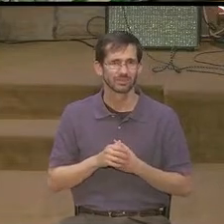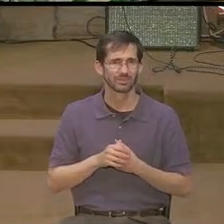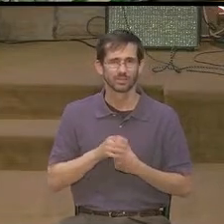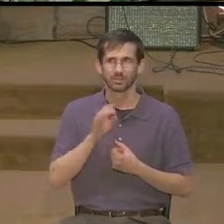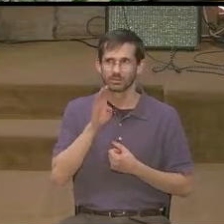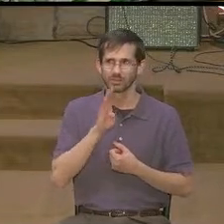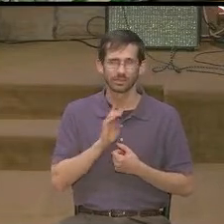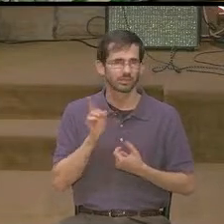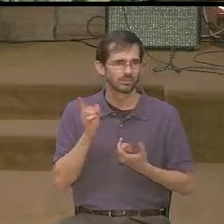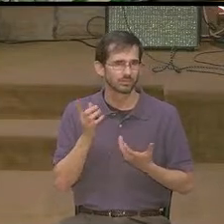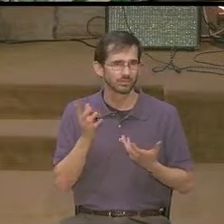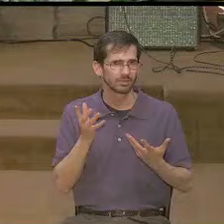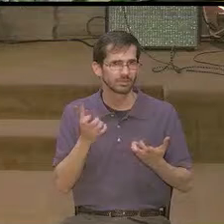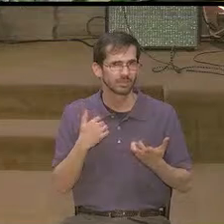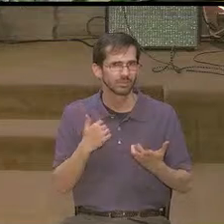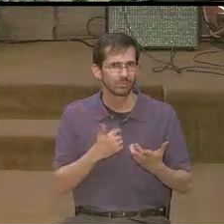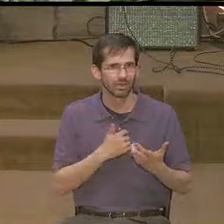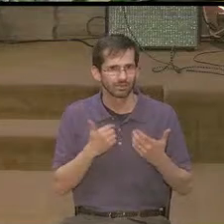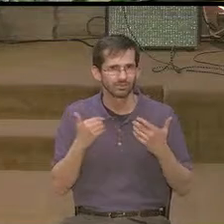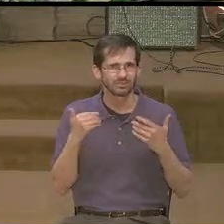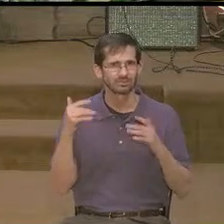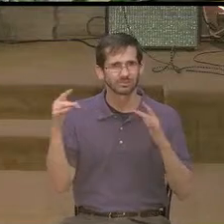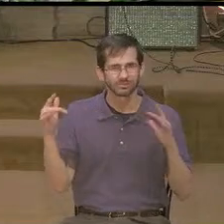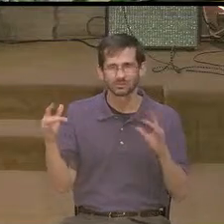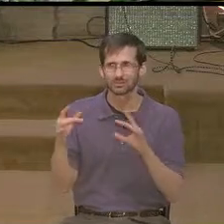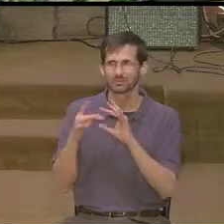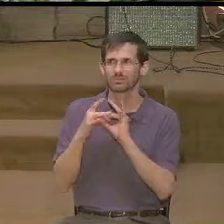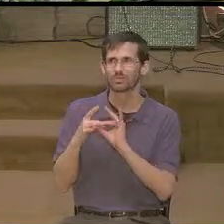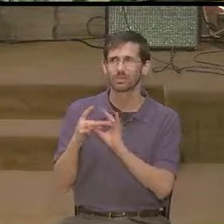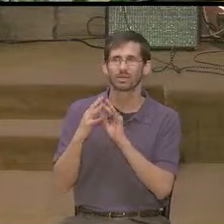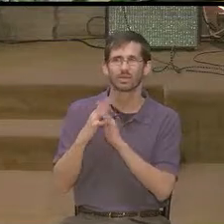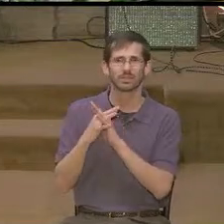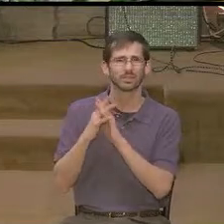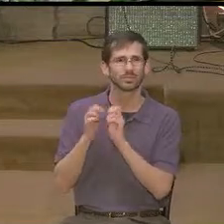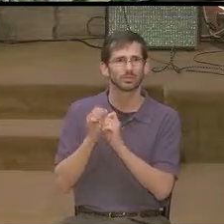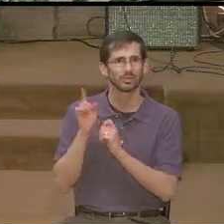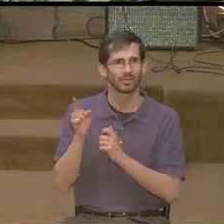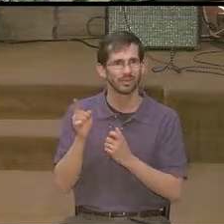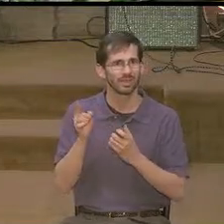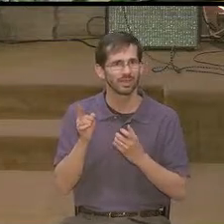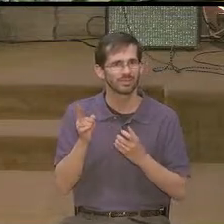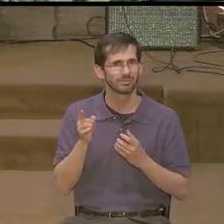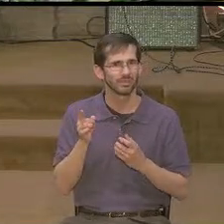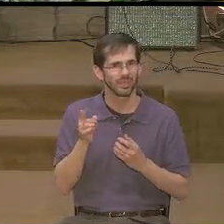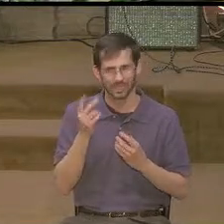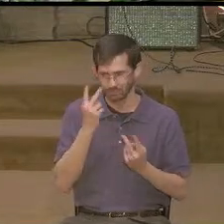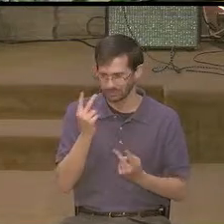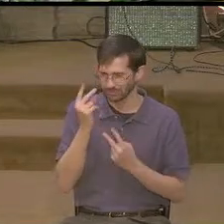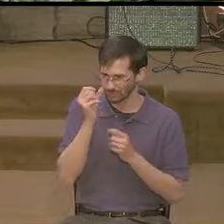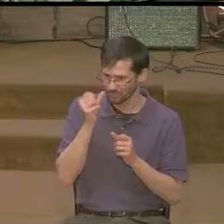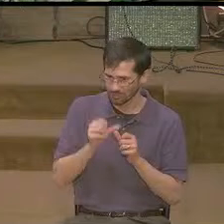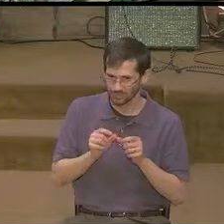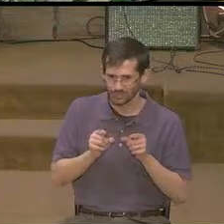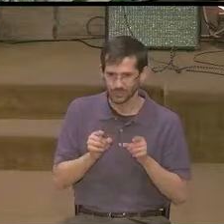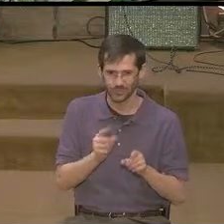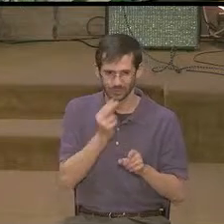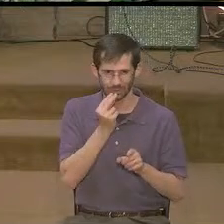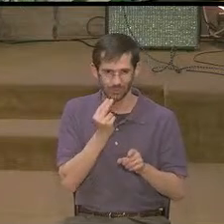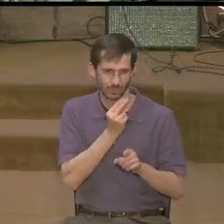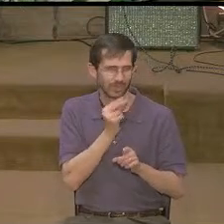God wants us to come into oneness with him when we partake of communion. That's the whole